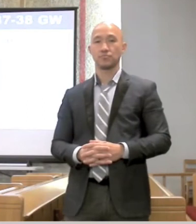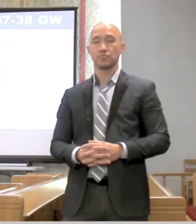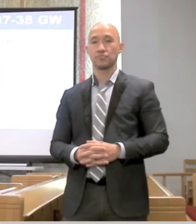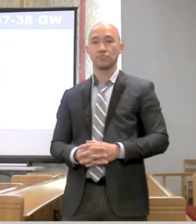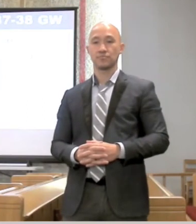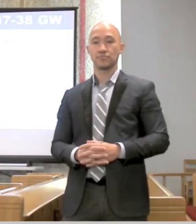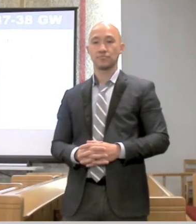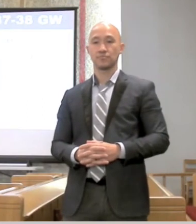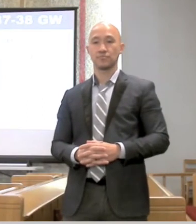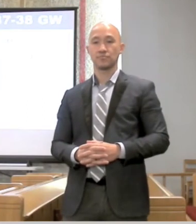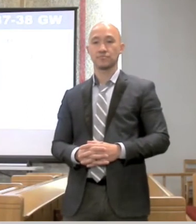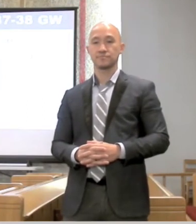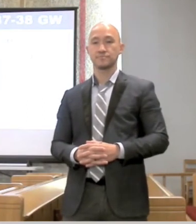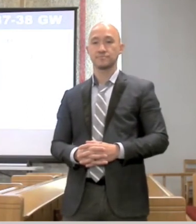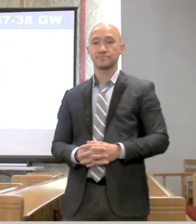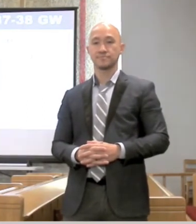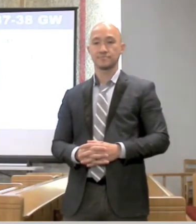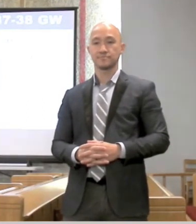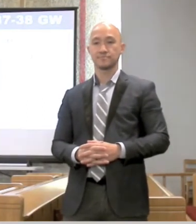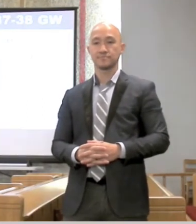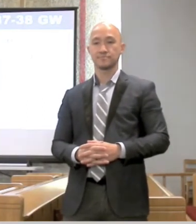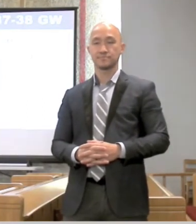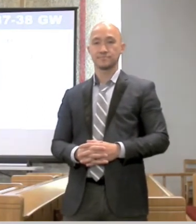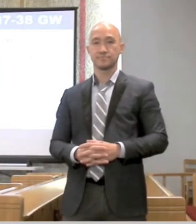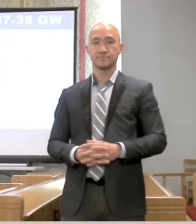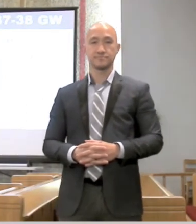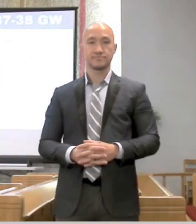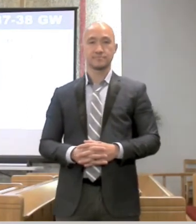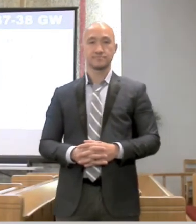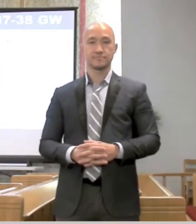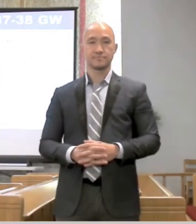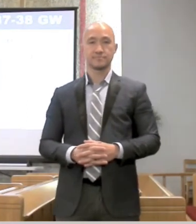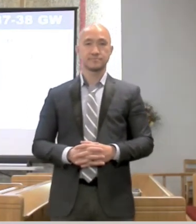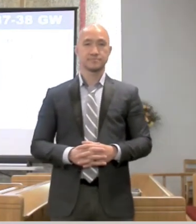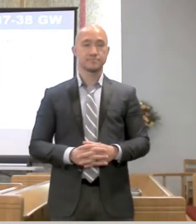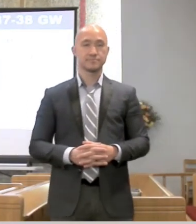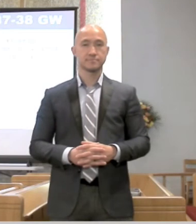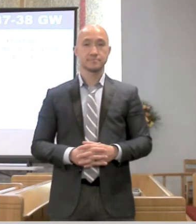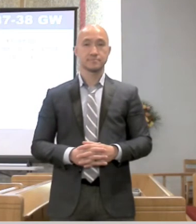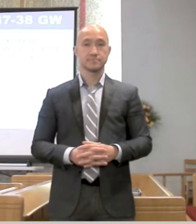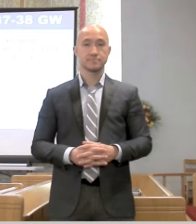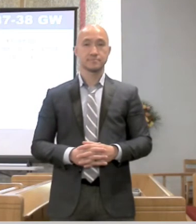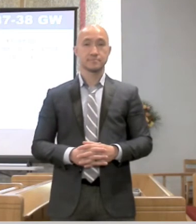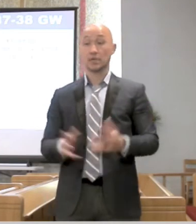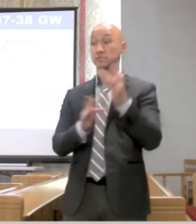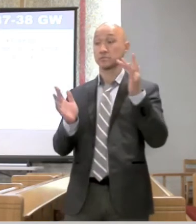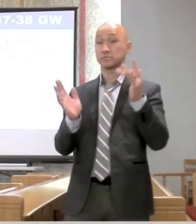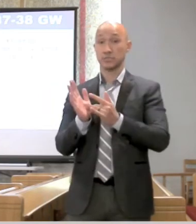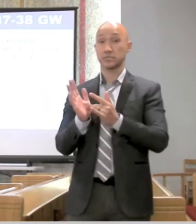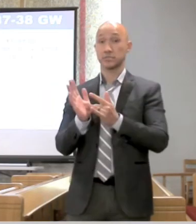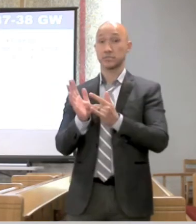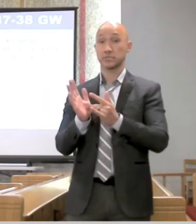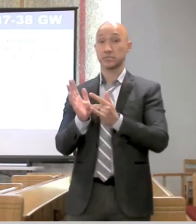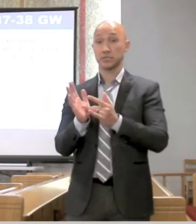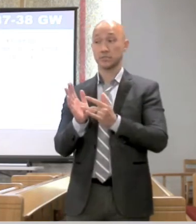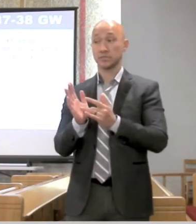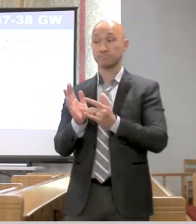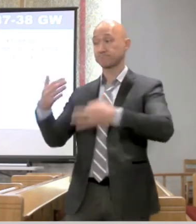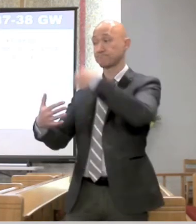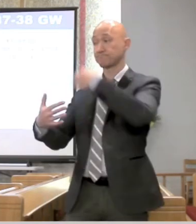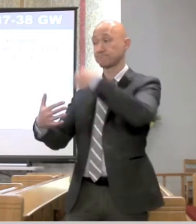help Jesus. And Jesus, what he's doing here, even though Jesus is the man standing on trial, he's the condemned